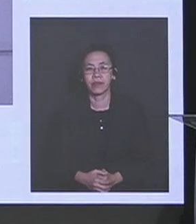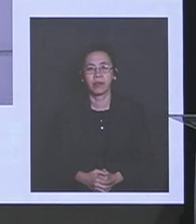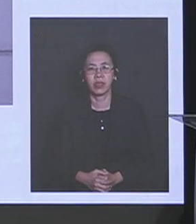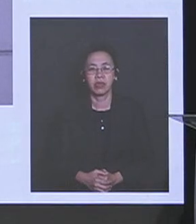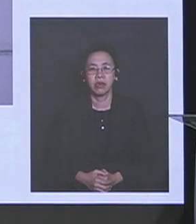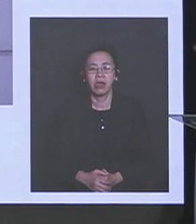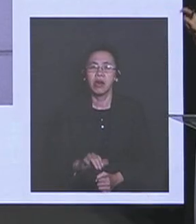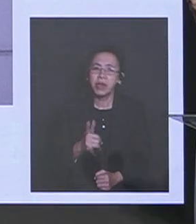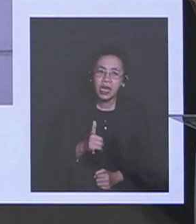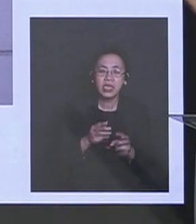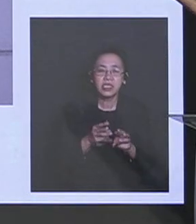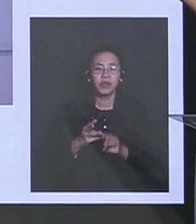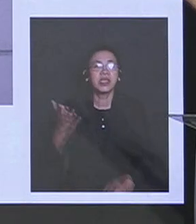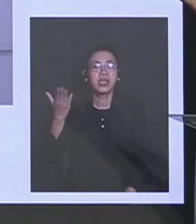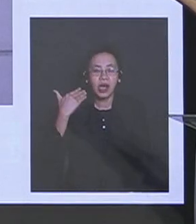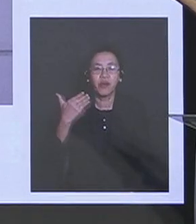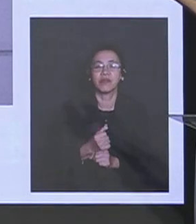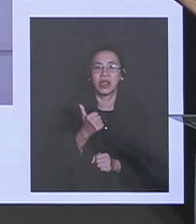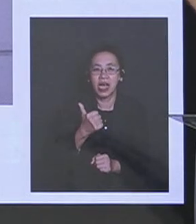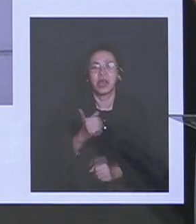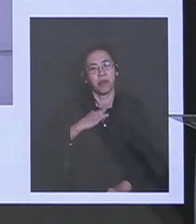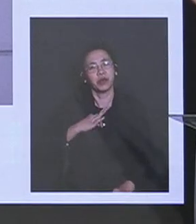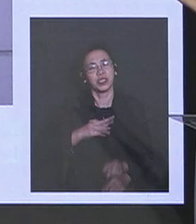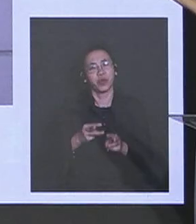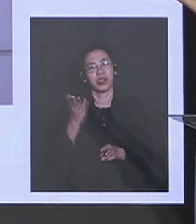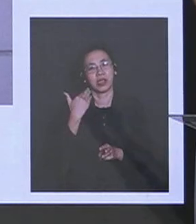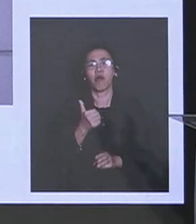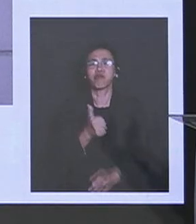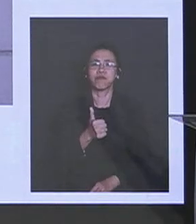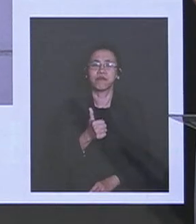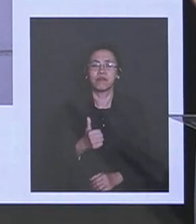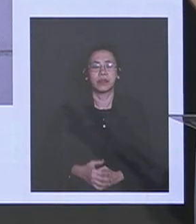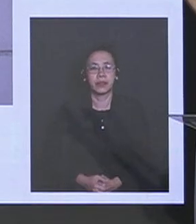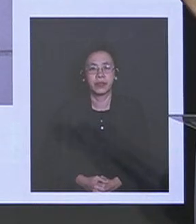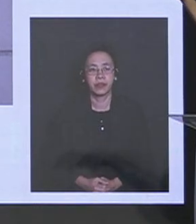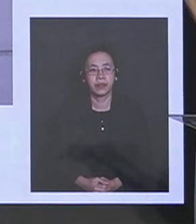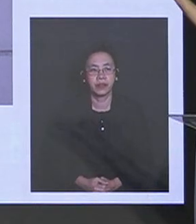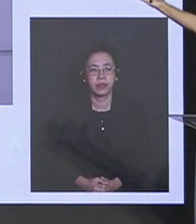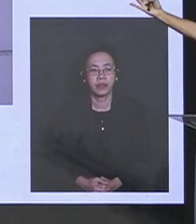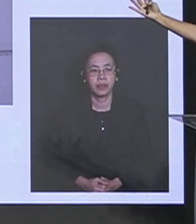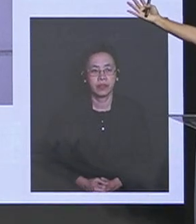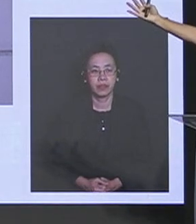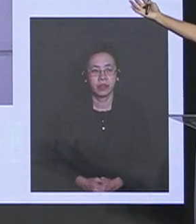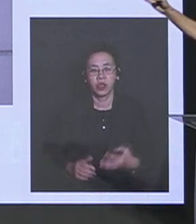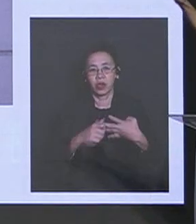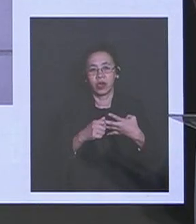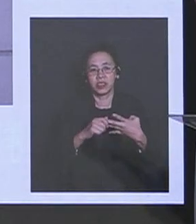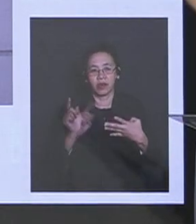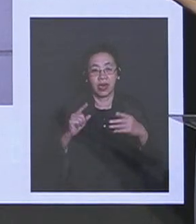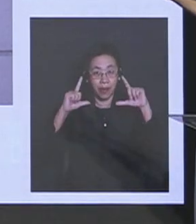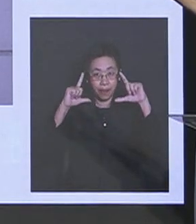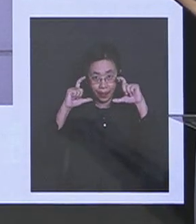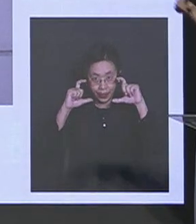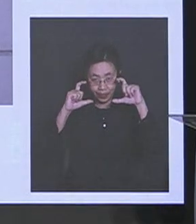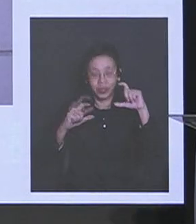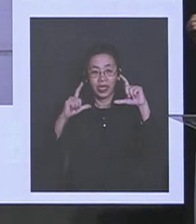and again, so at public meetings, we would often roll out the trace, take photos of the neighborhood, blow them up, poster size, put them on